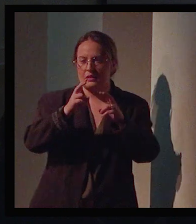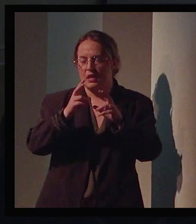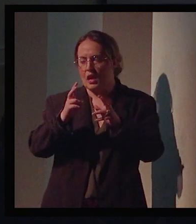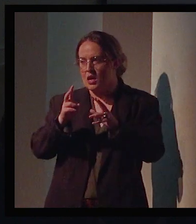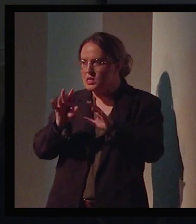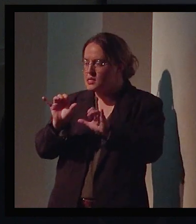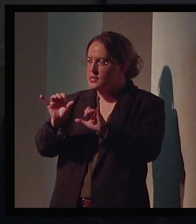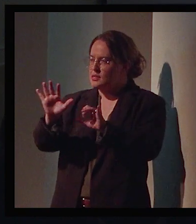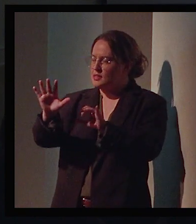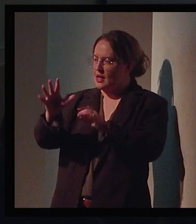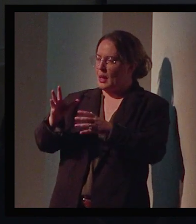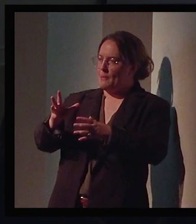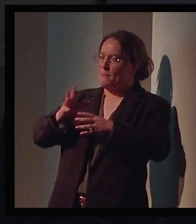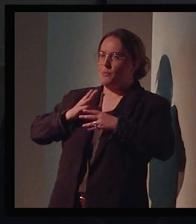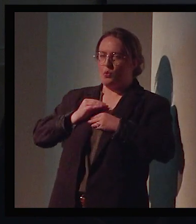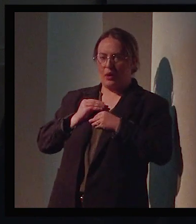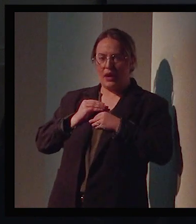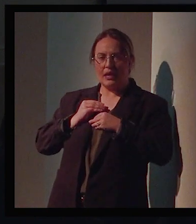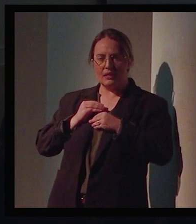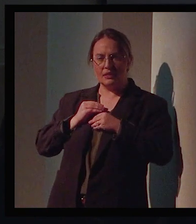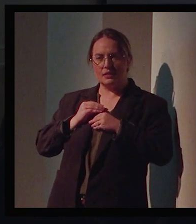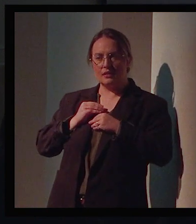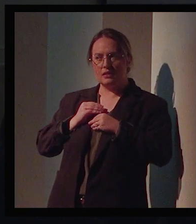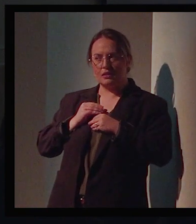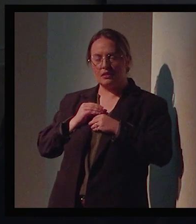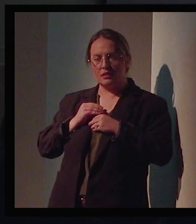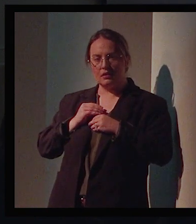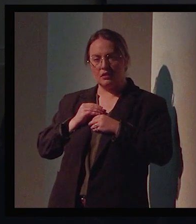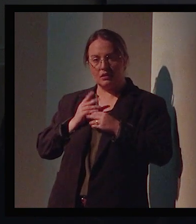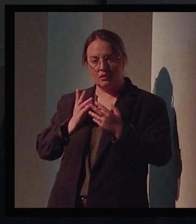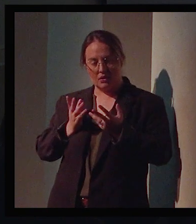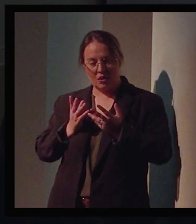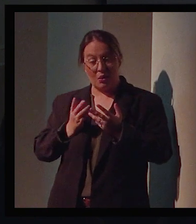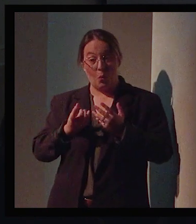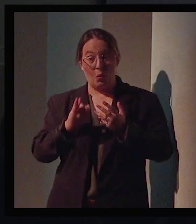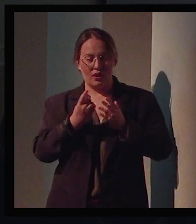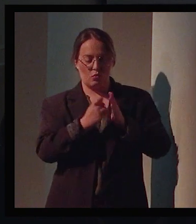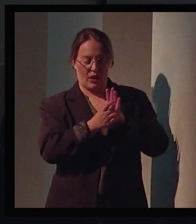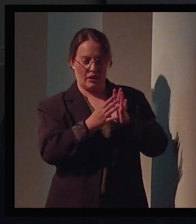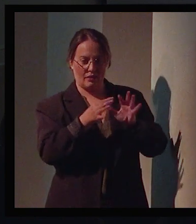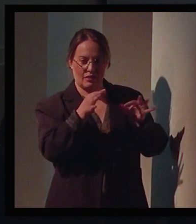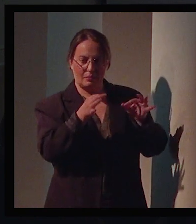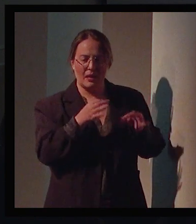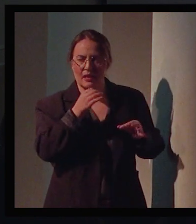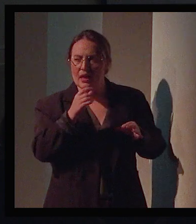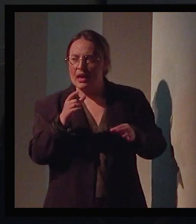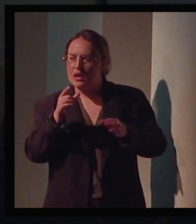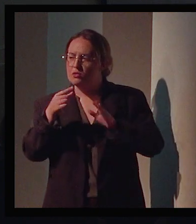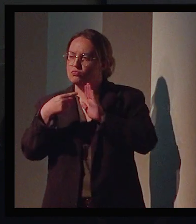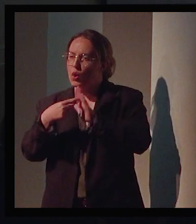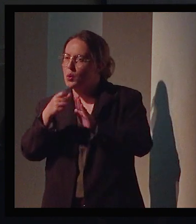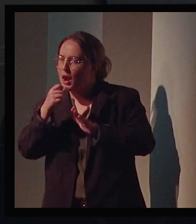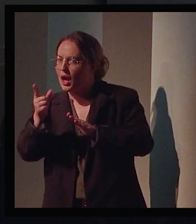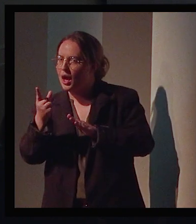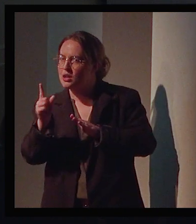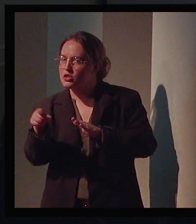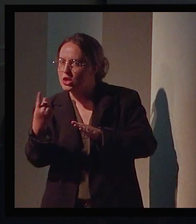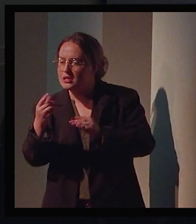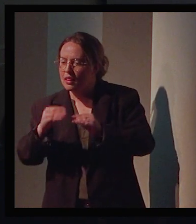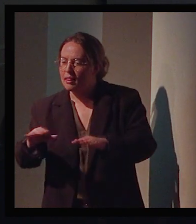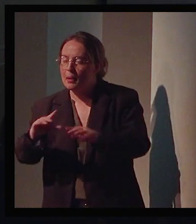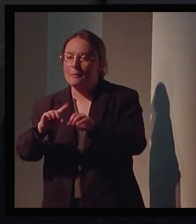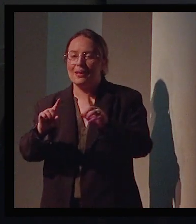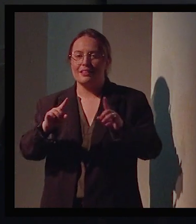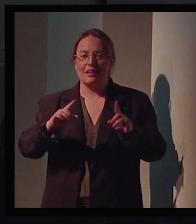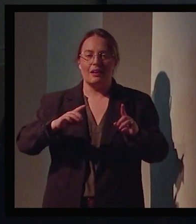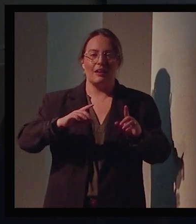designation Impressionist because, as one sympathetic writer explained, quote, "They rendered not the landscape, but the